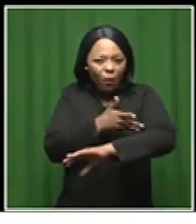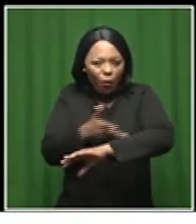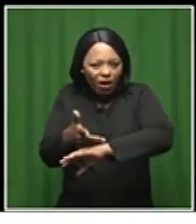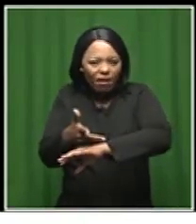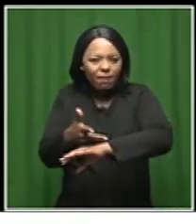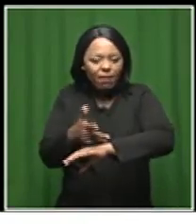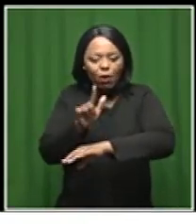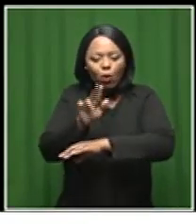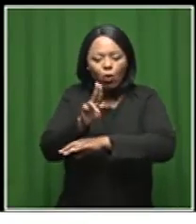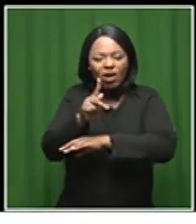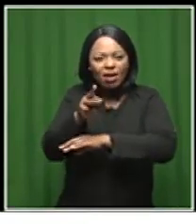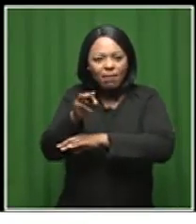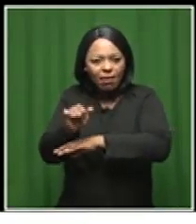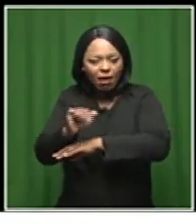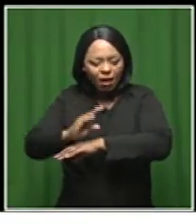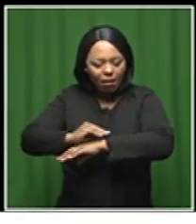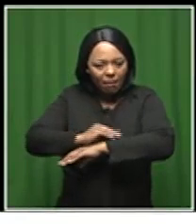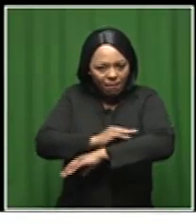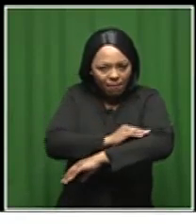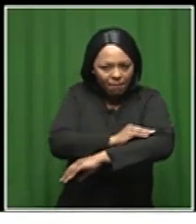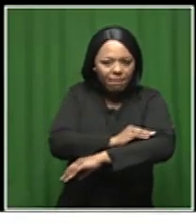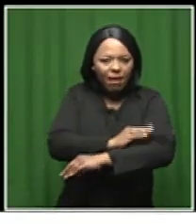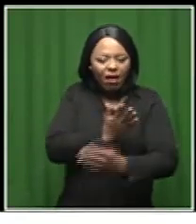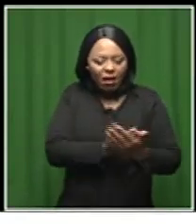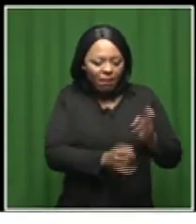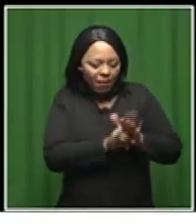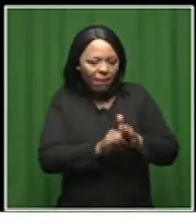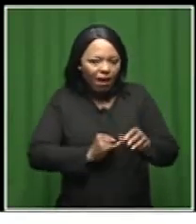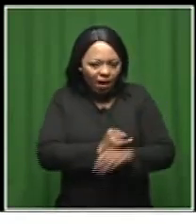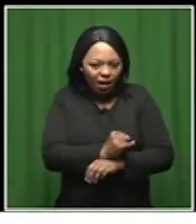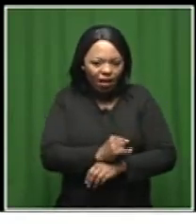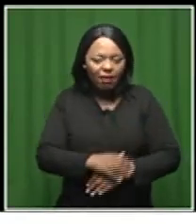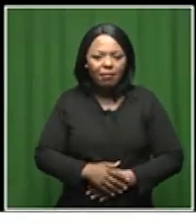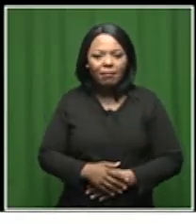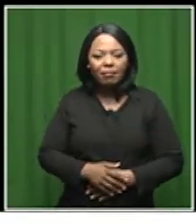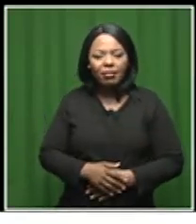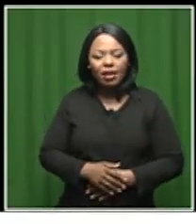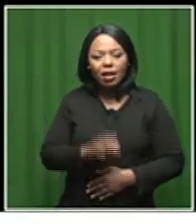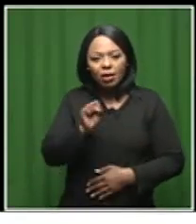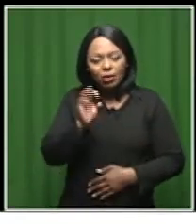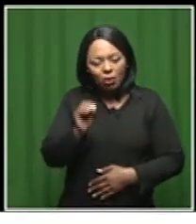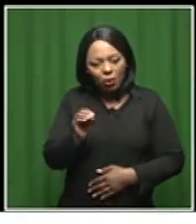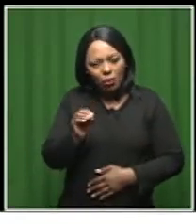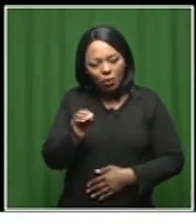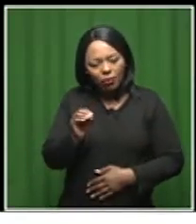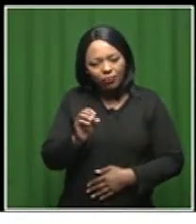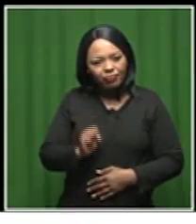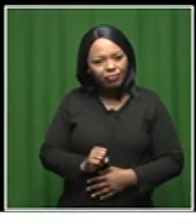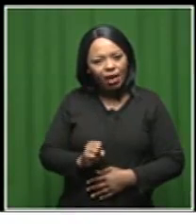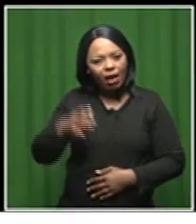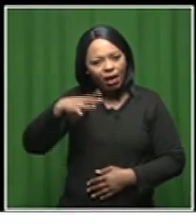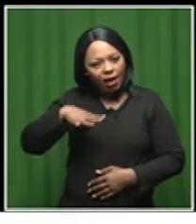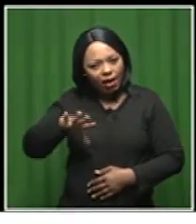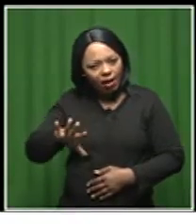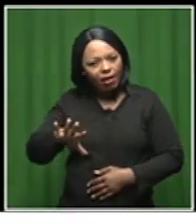mentioned earlier, and whose daughter has. So there are some others which